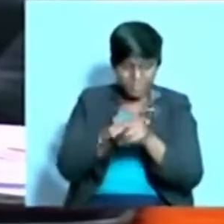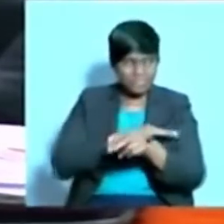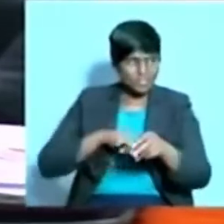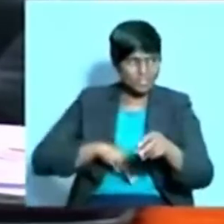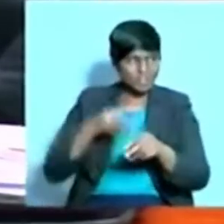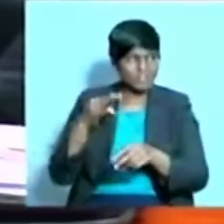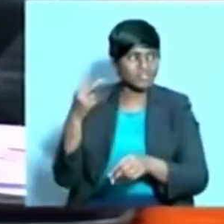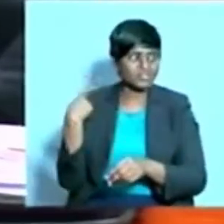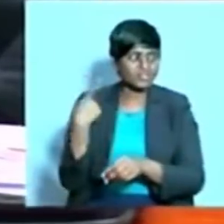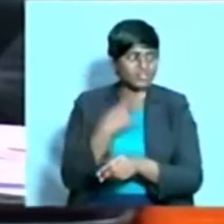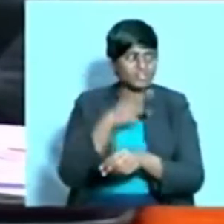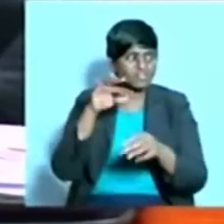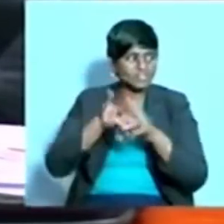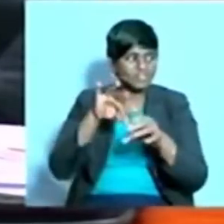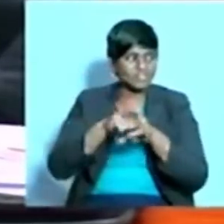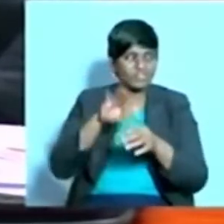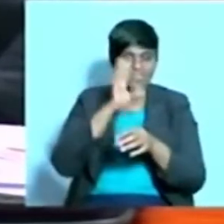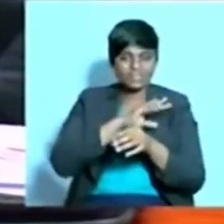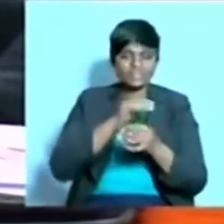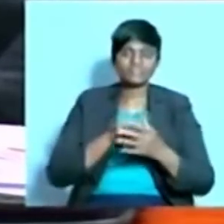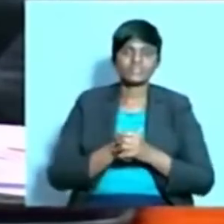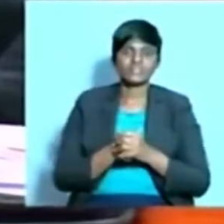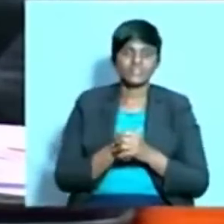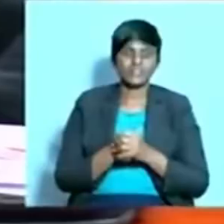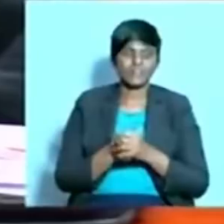of parliament.